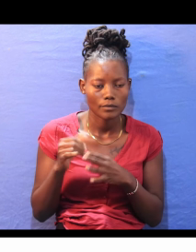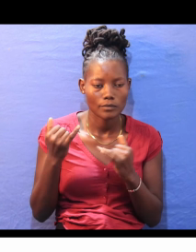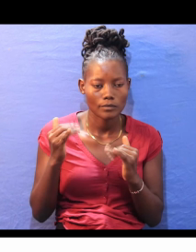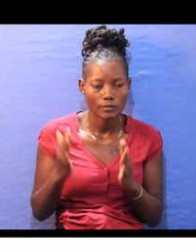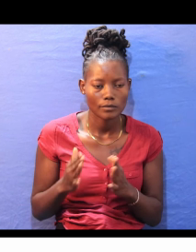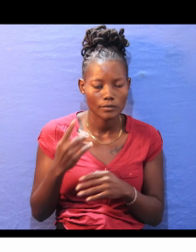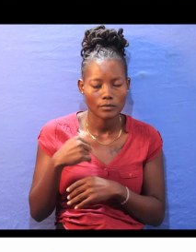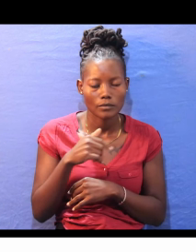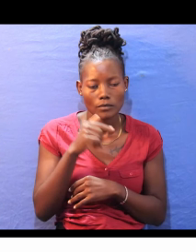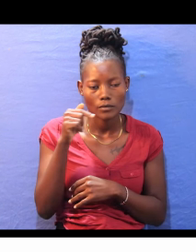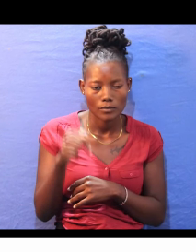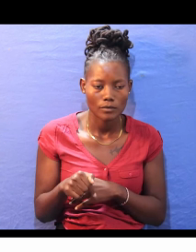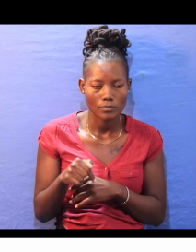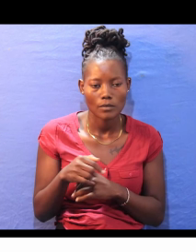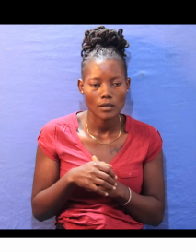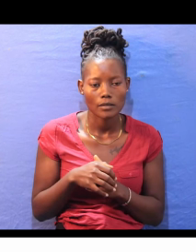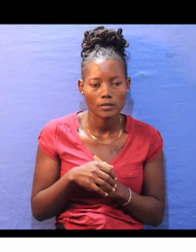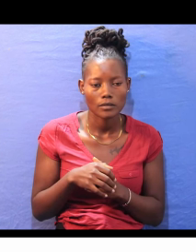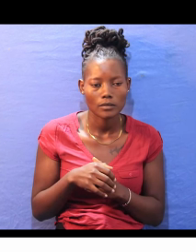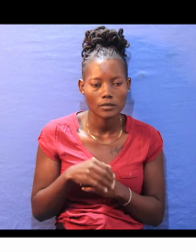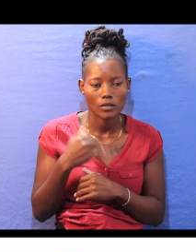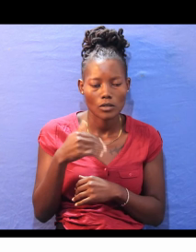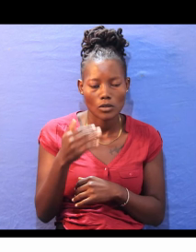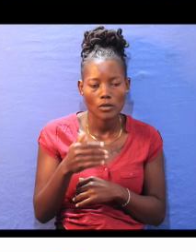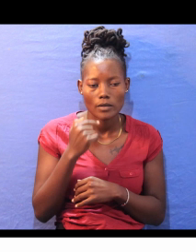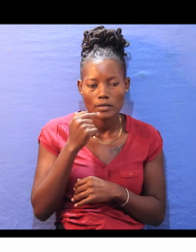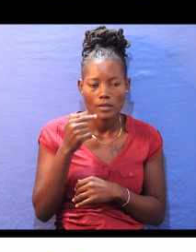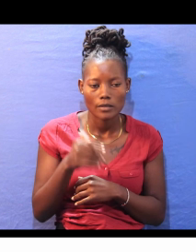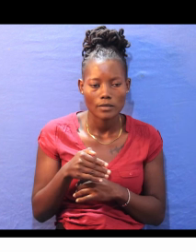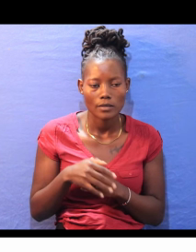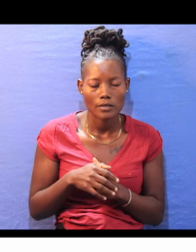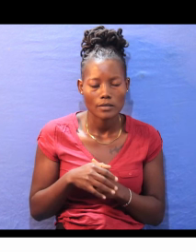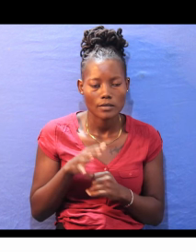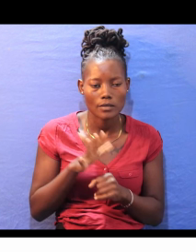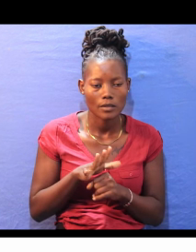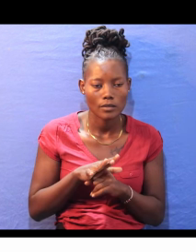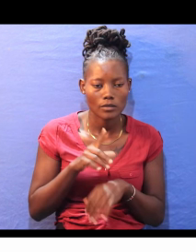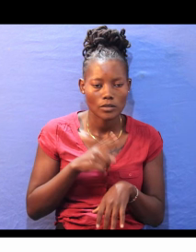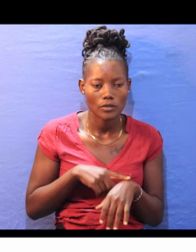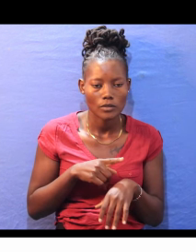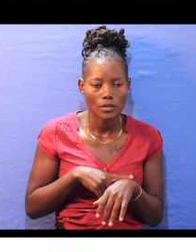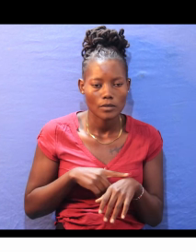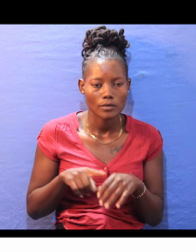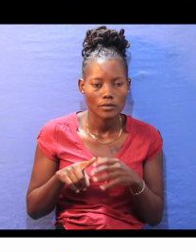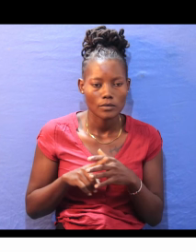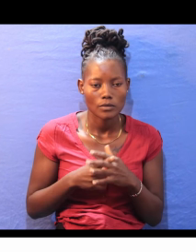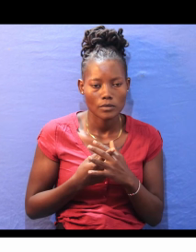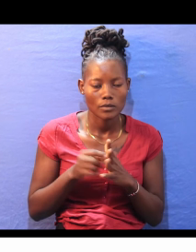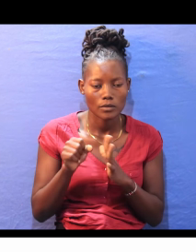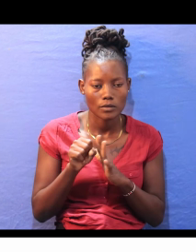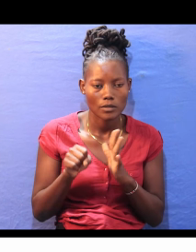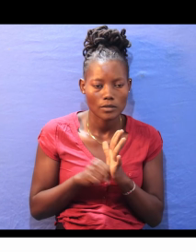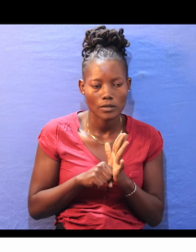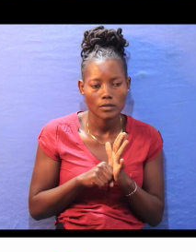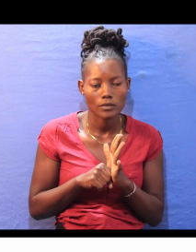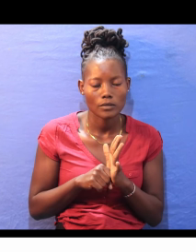We must go through all the stages of athletics of building an athlete, the beginner, the intermediate stages, to build